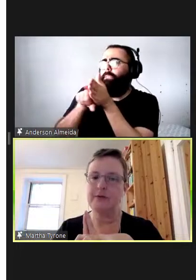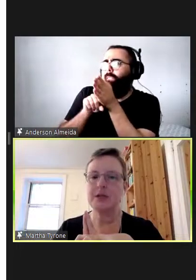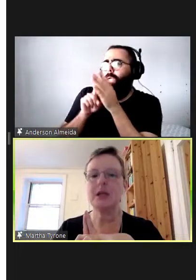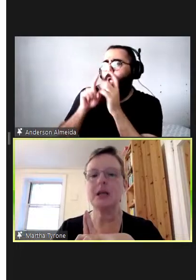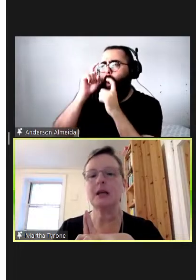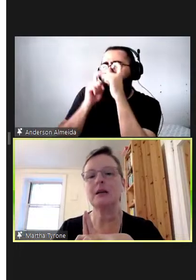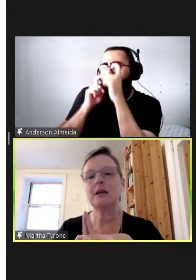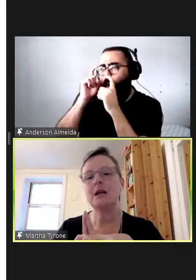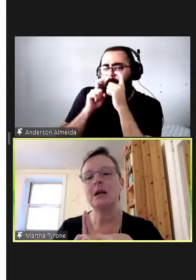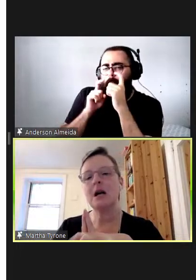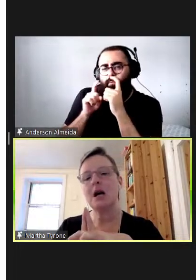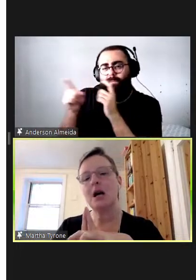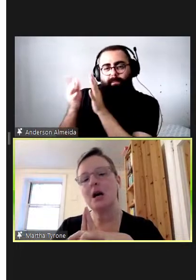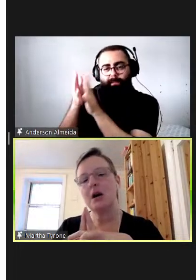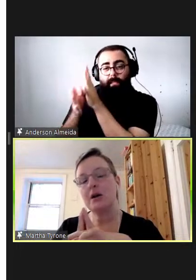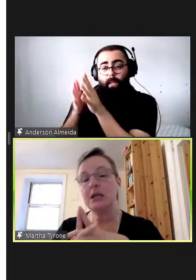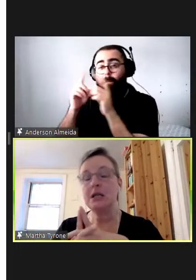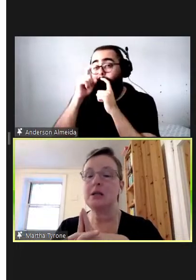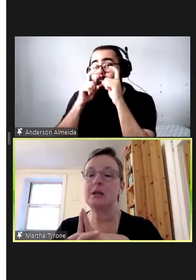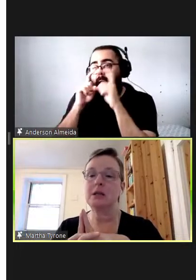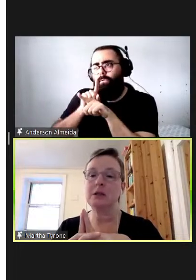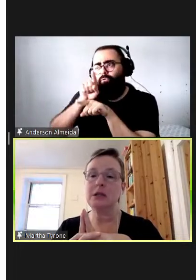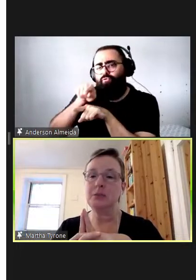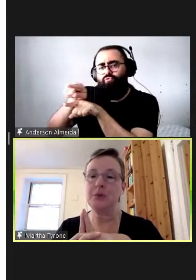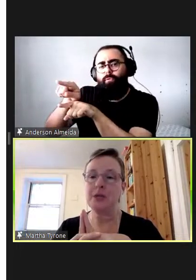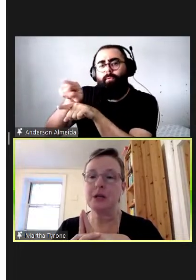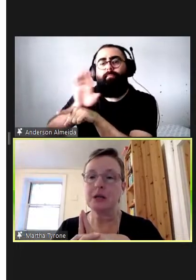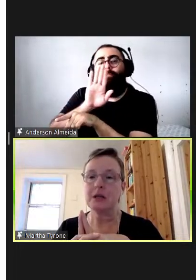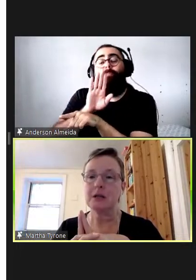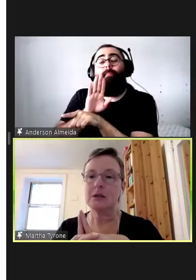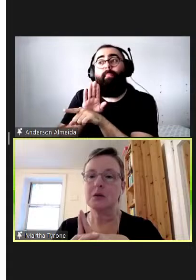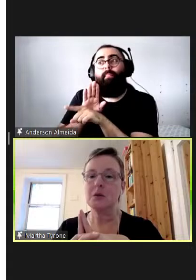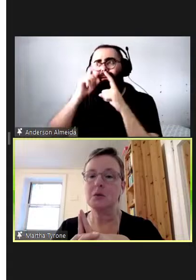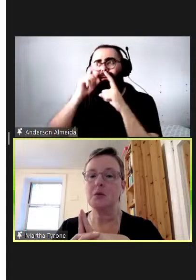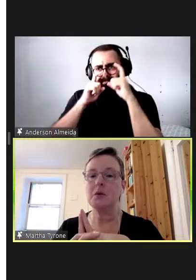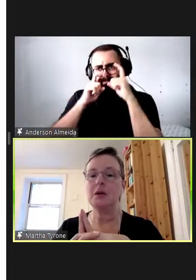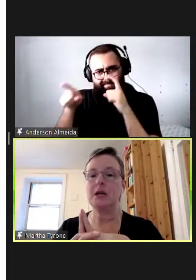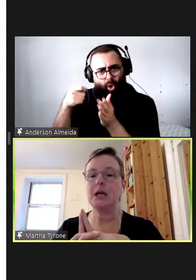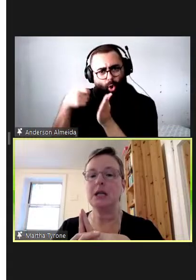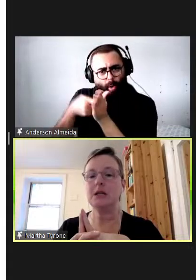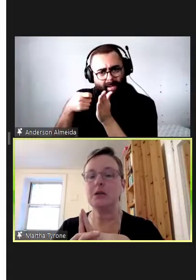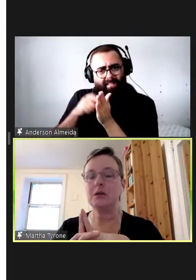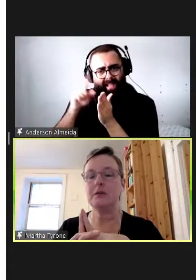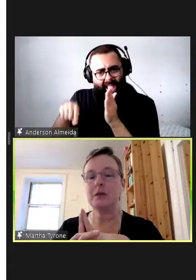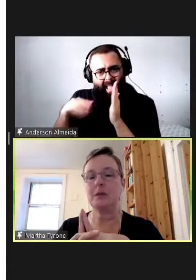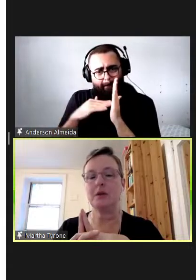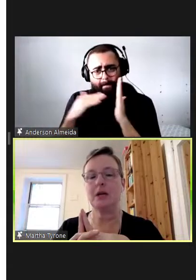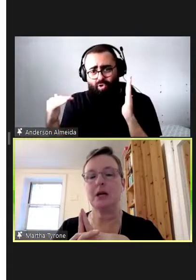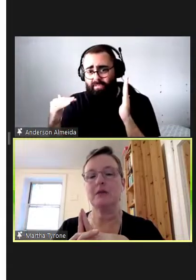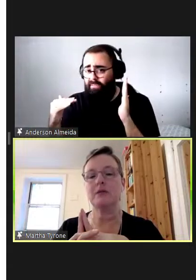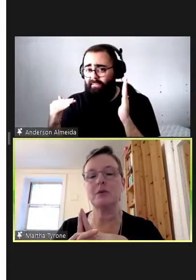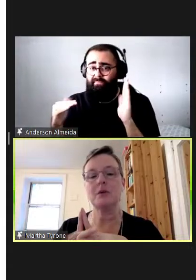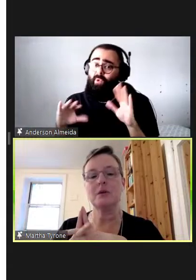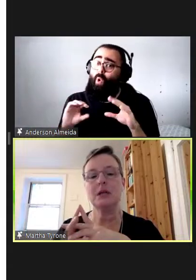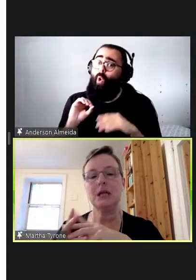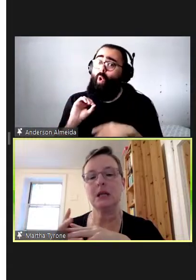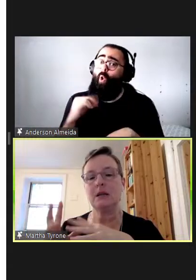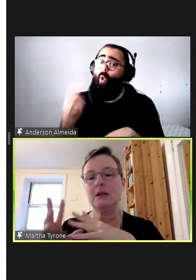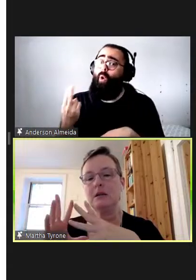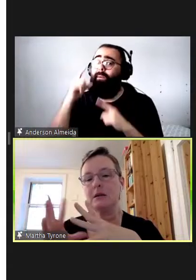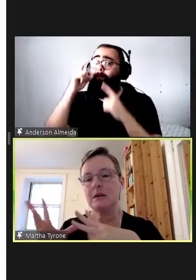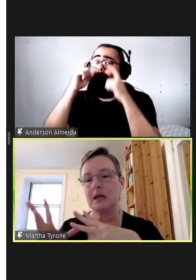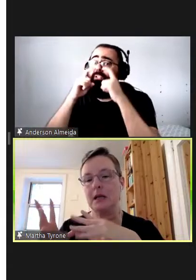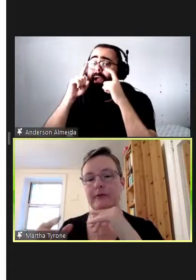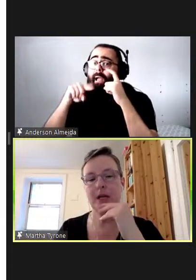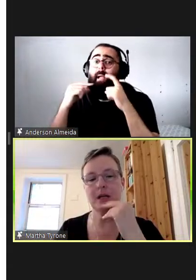of signing, are they necessarily prosodic? Or can they serve some other kind of role